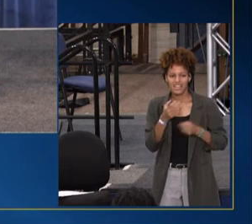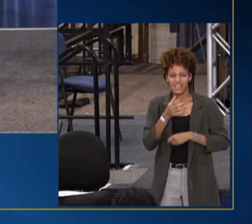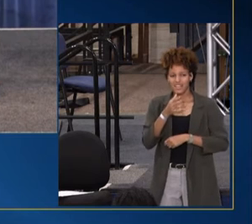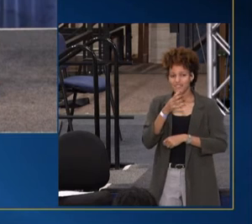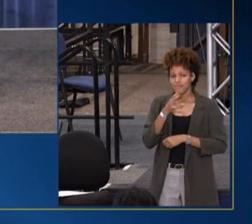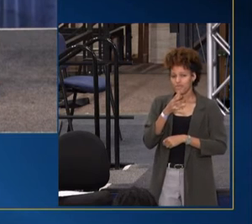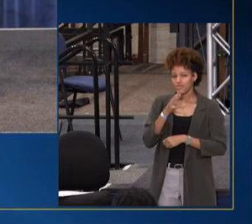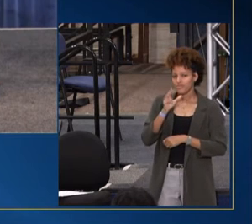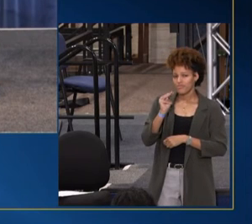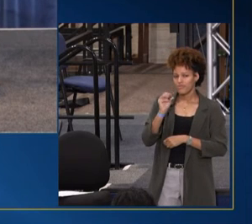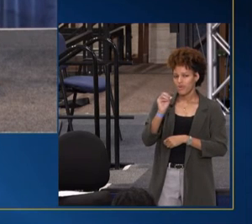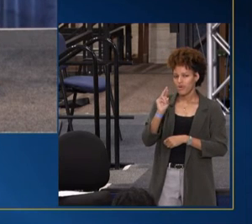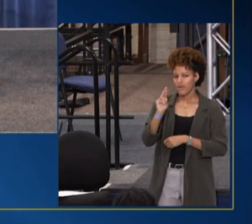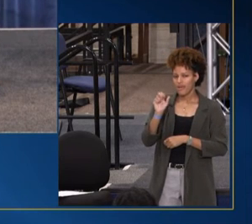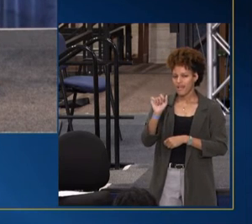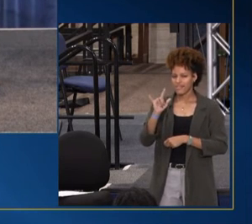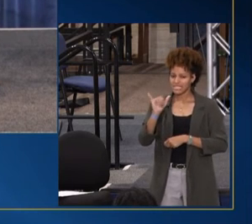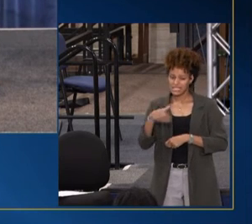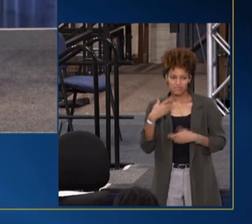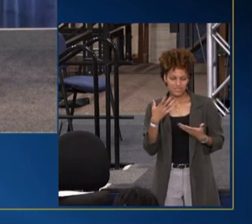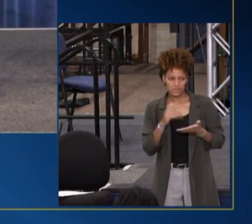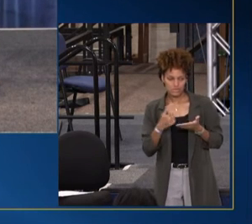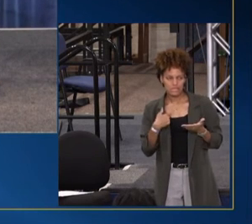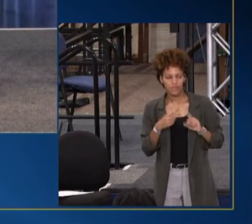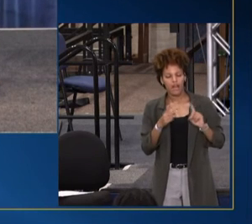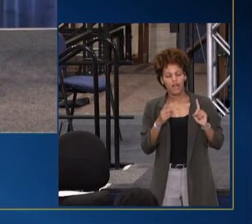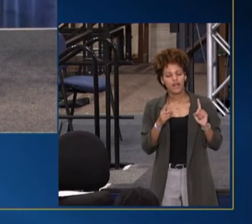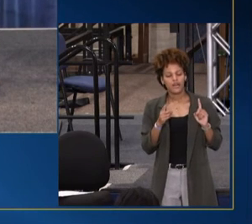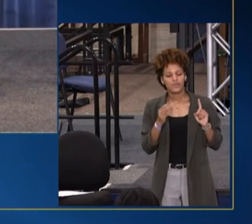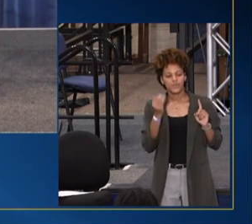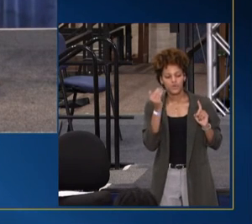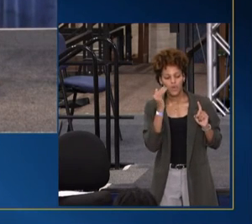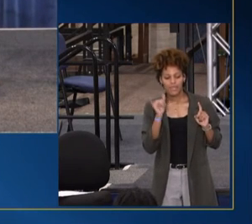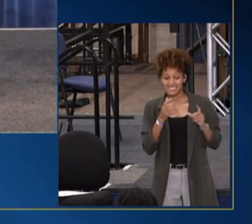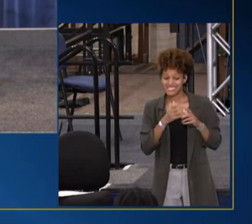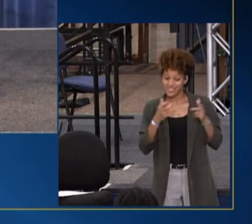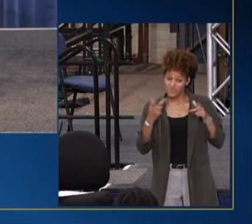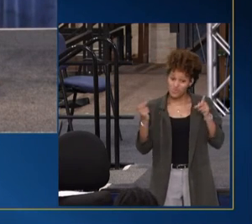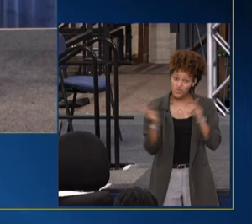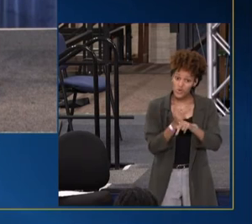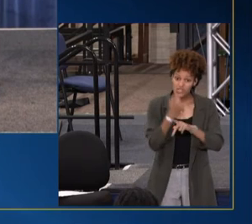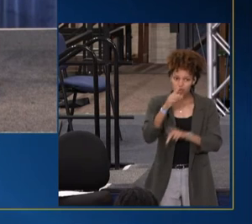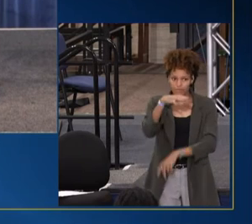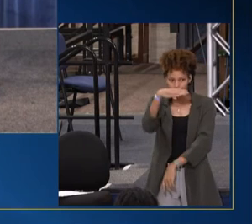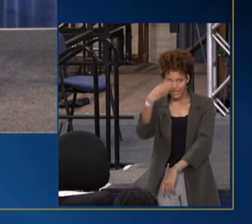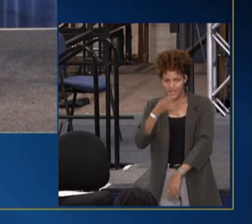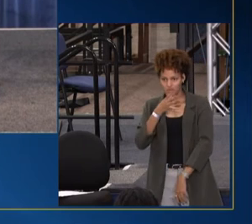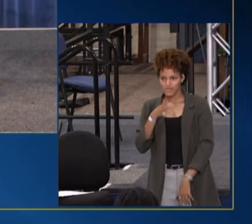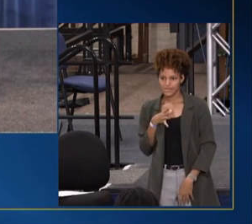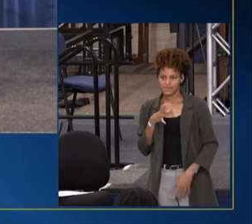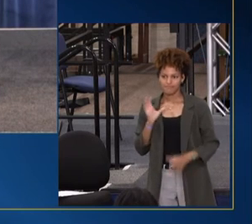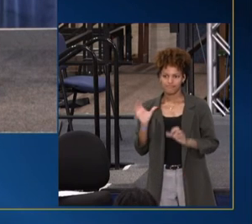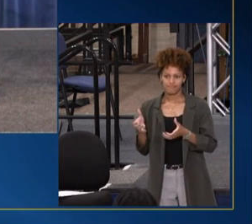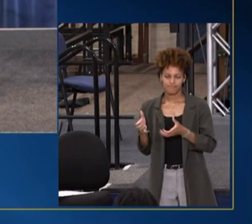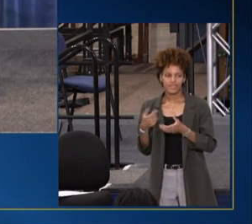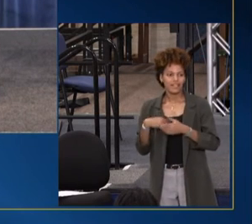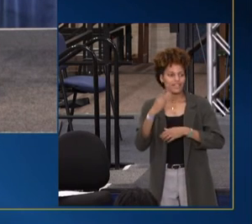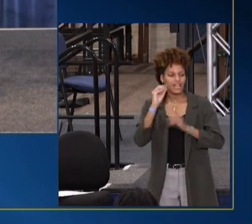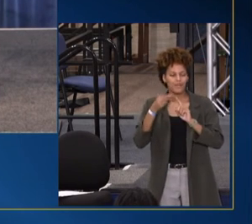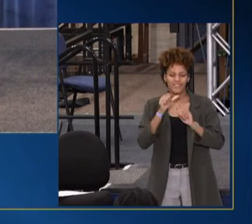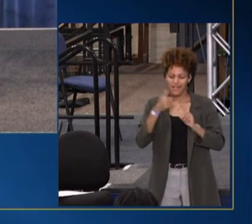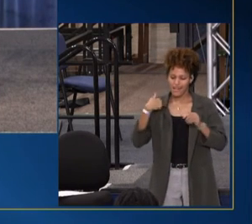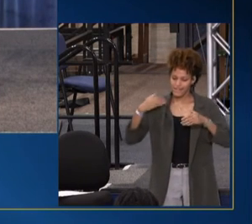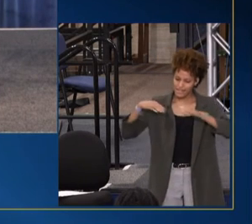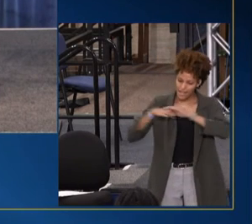mortality crisis, excuse me. And we know that that is a lot worse for black women. And so thinking about not having